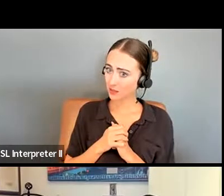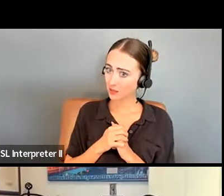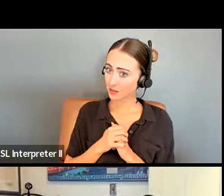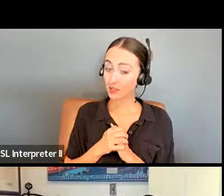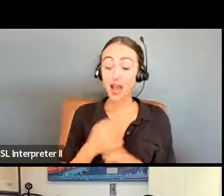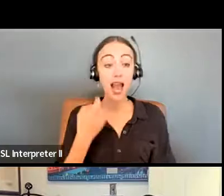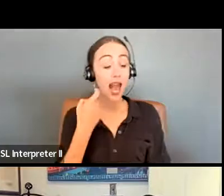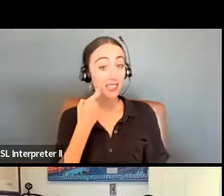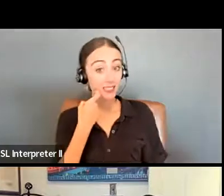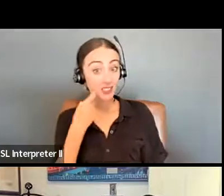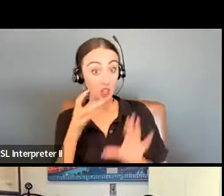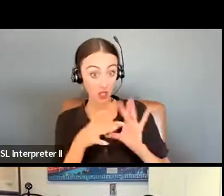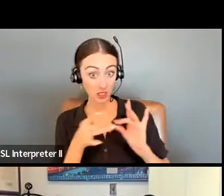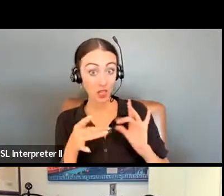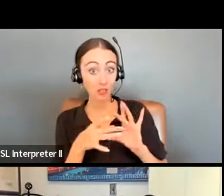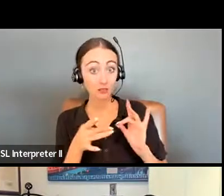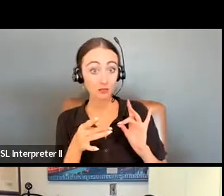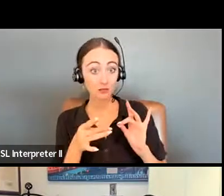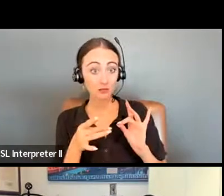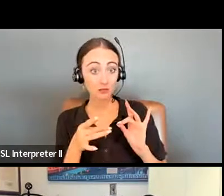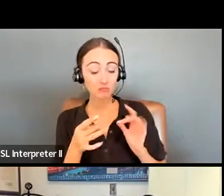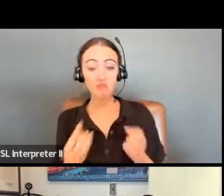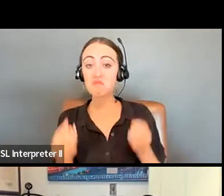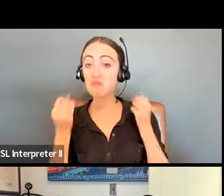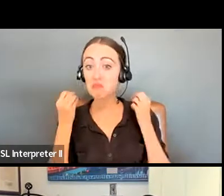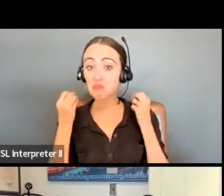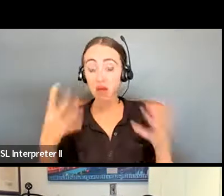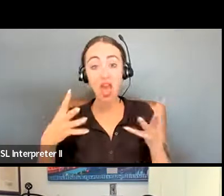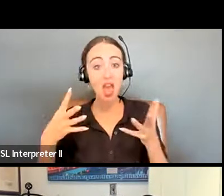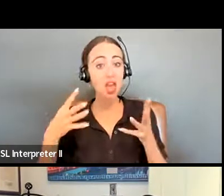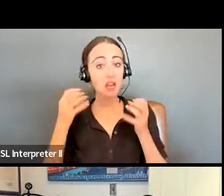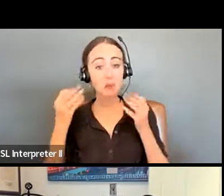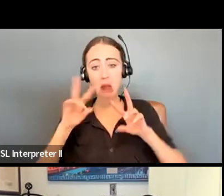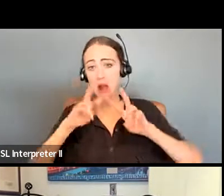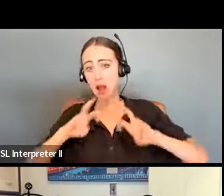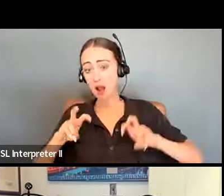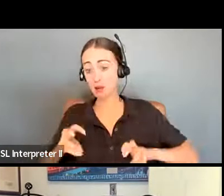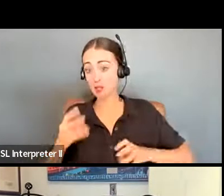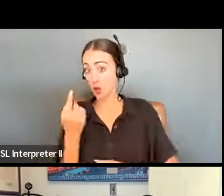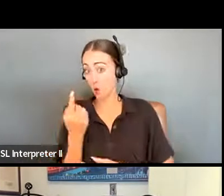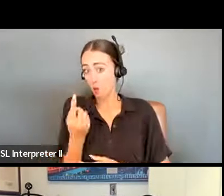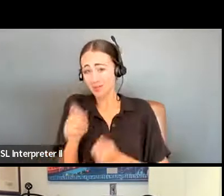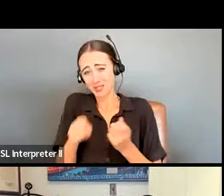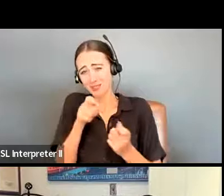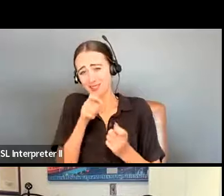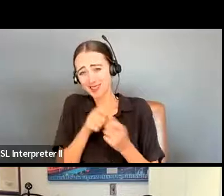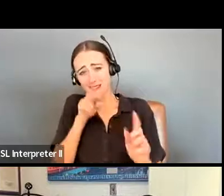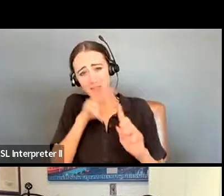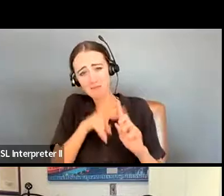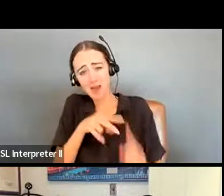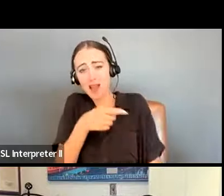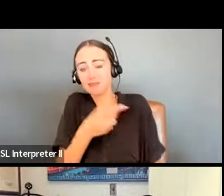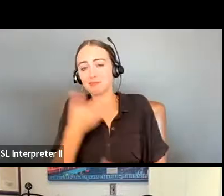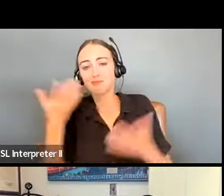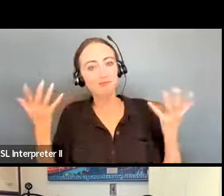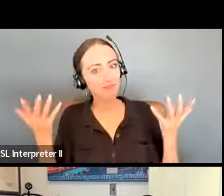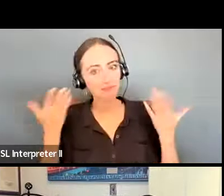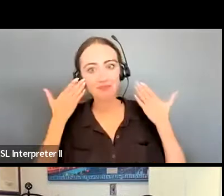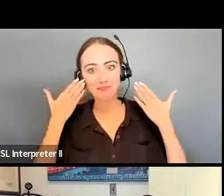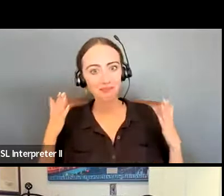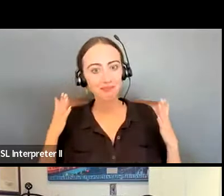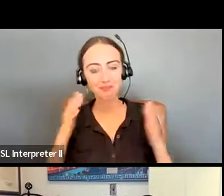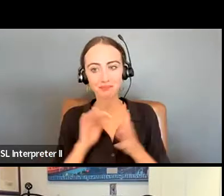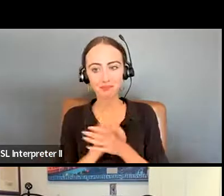As I just said, they've done many studies. Whether there's one that particularly answers what you're asking, I don't